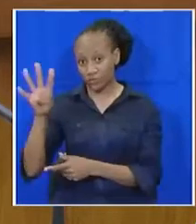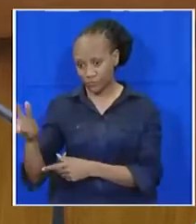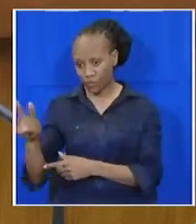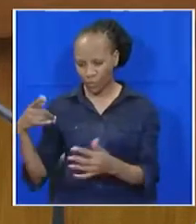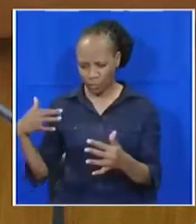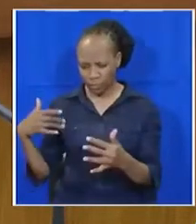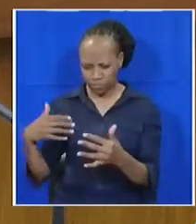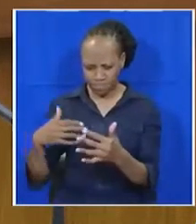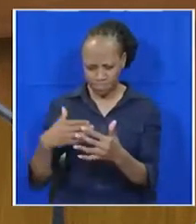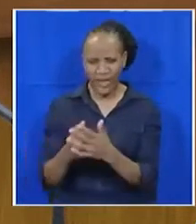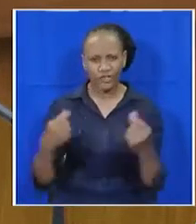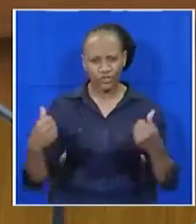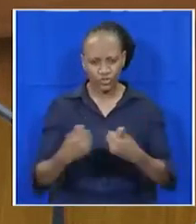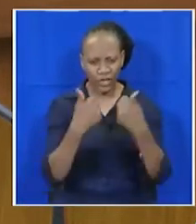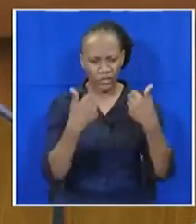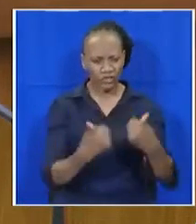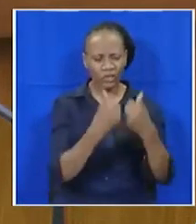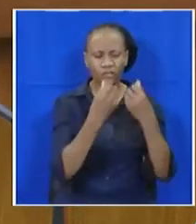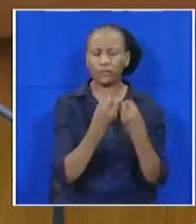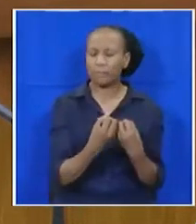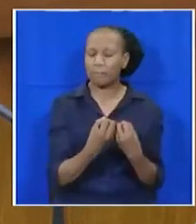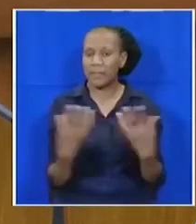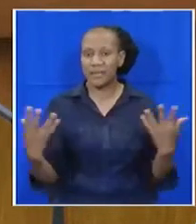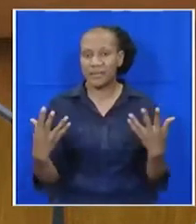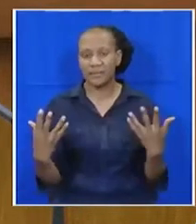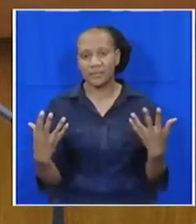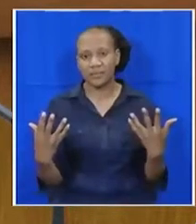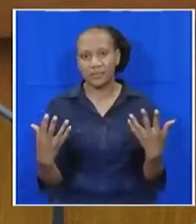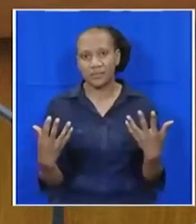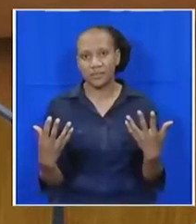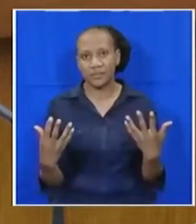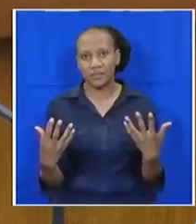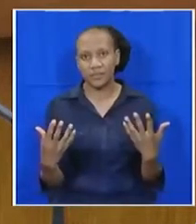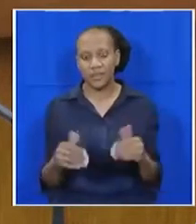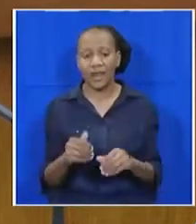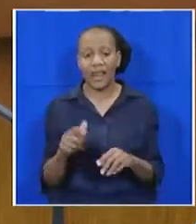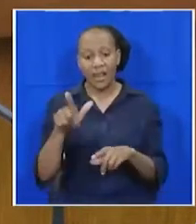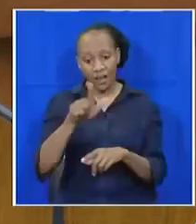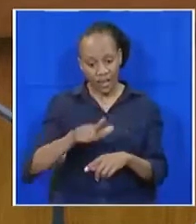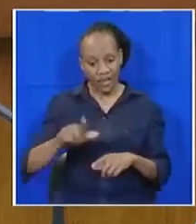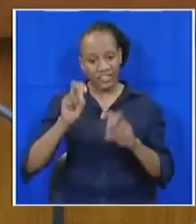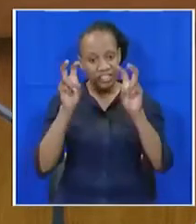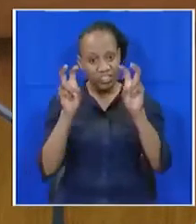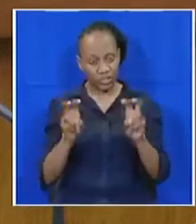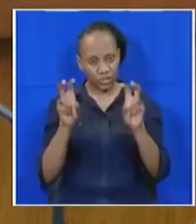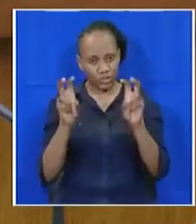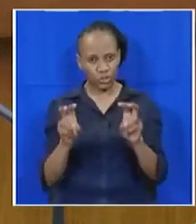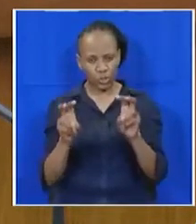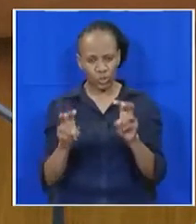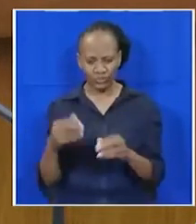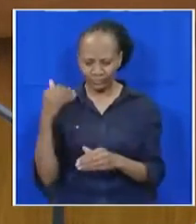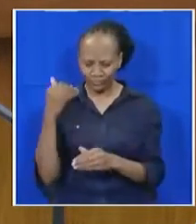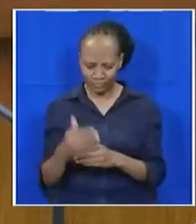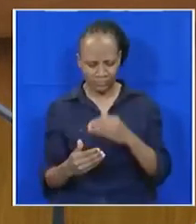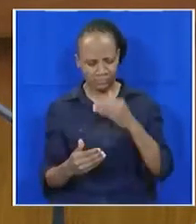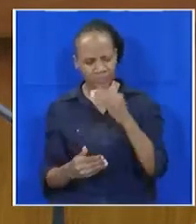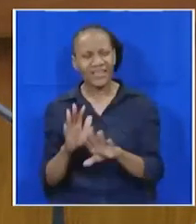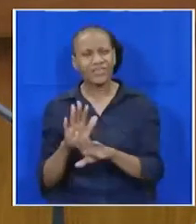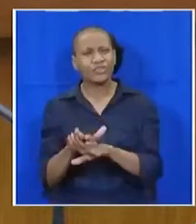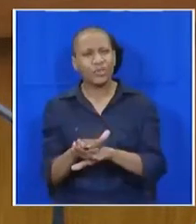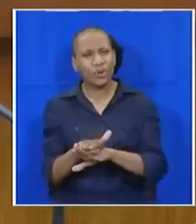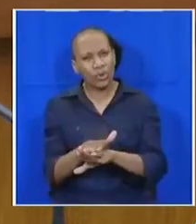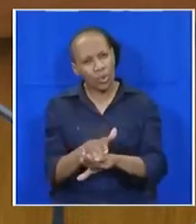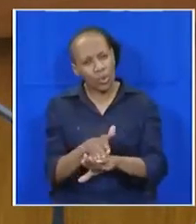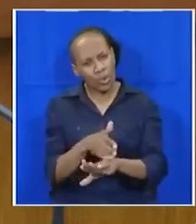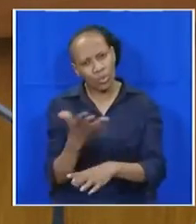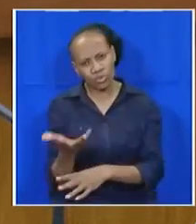with difficulties since its inception. The pace of land reform has been frustratingly slow, and